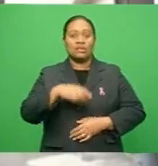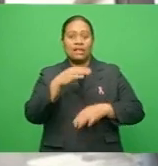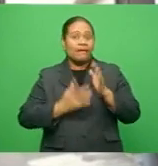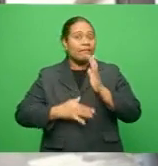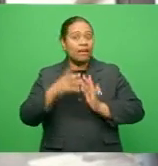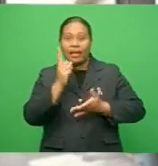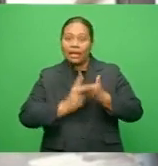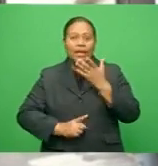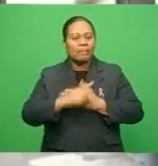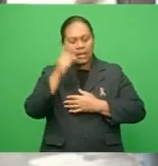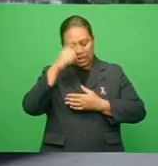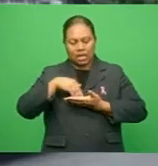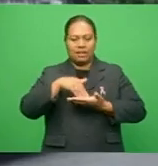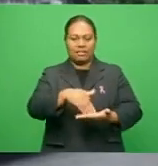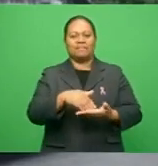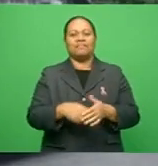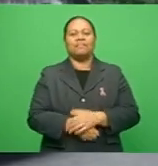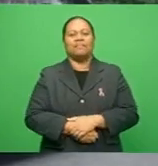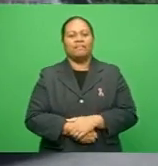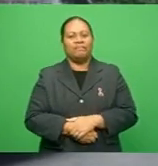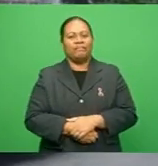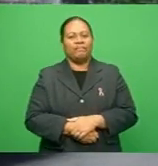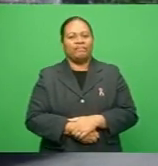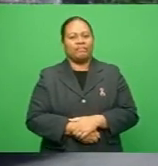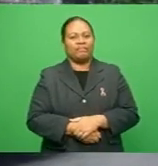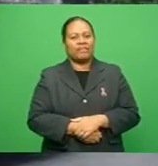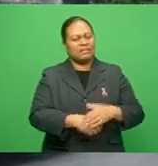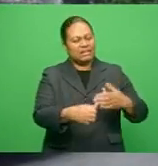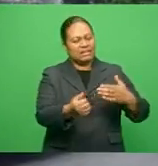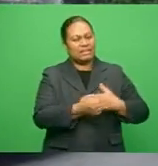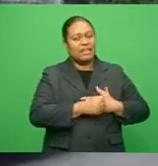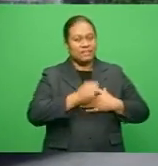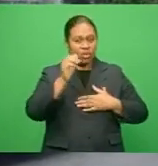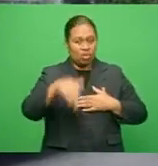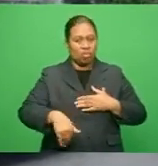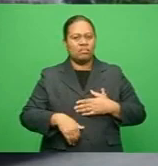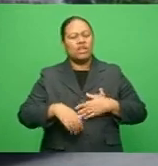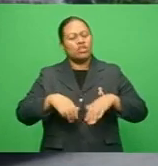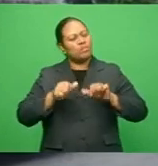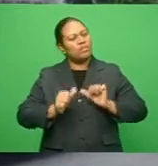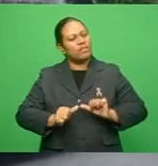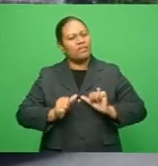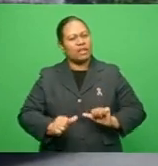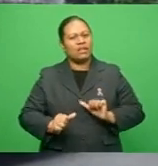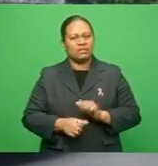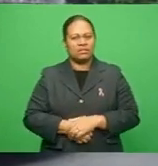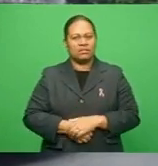will be very helpful. Human safety in the home because to prevent fires,